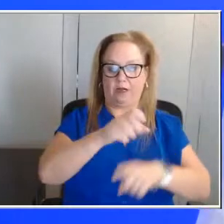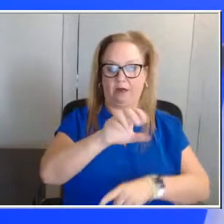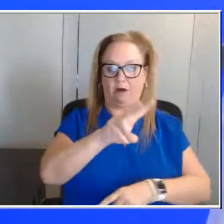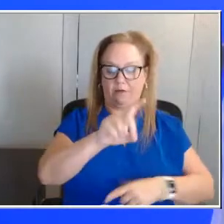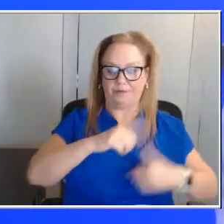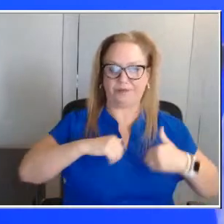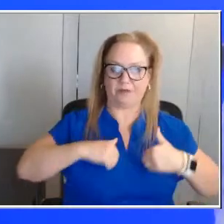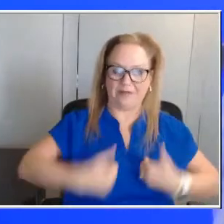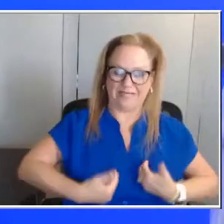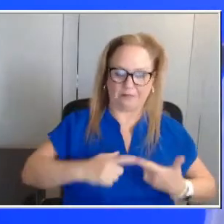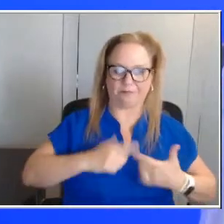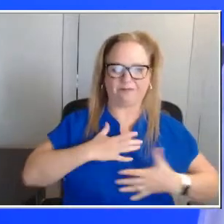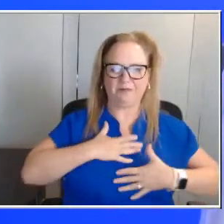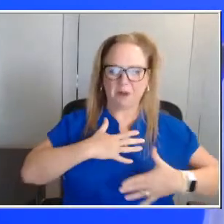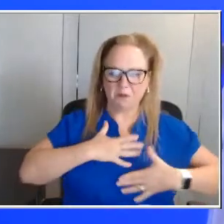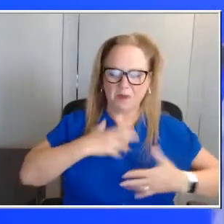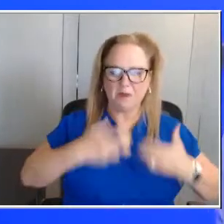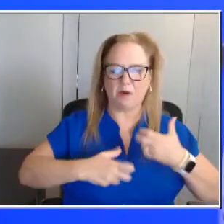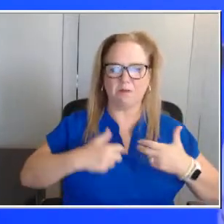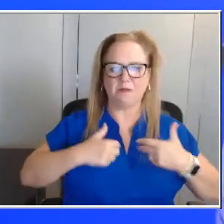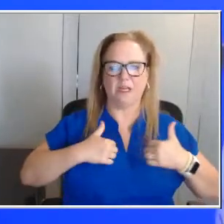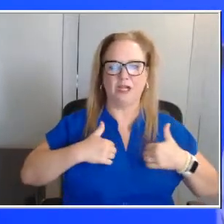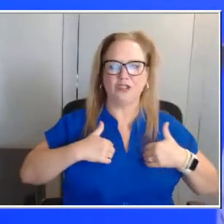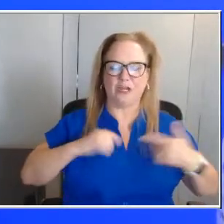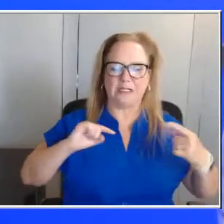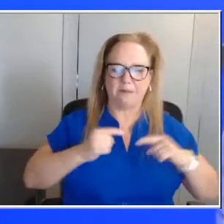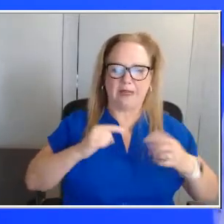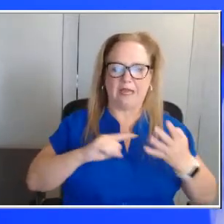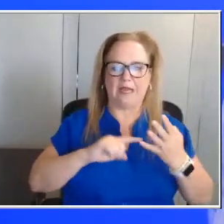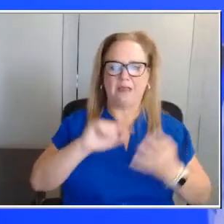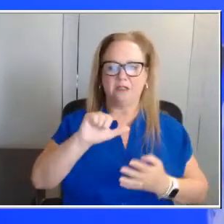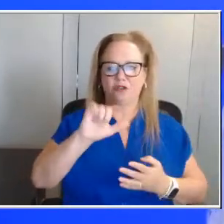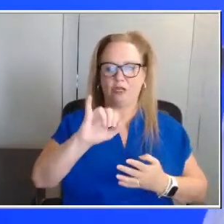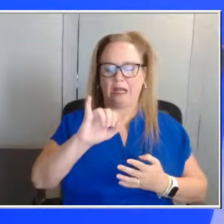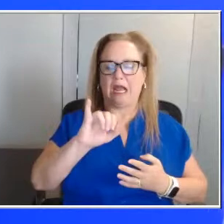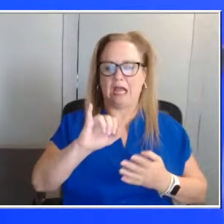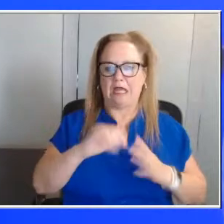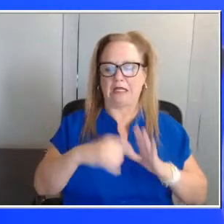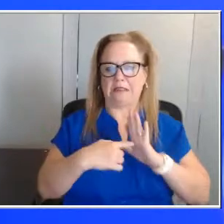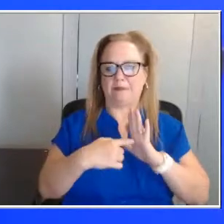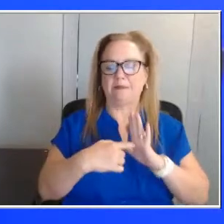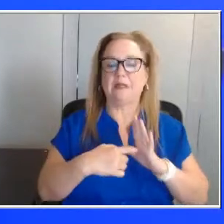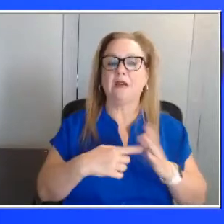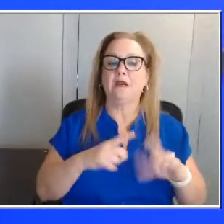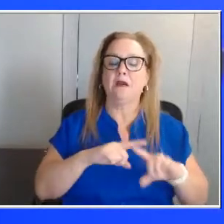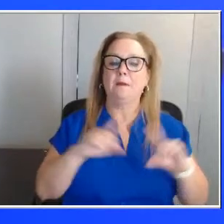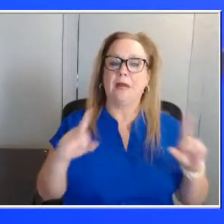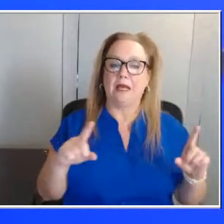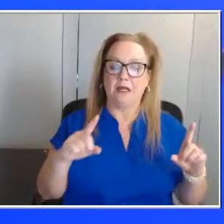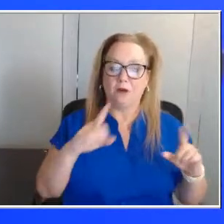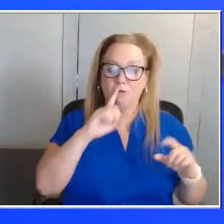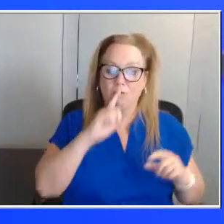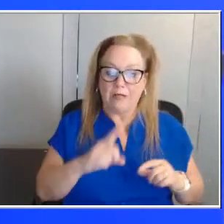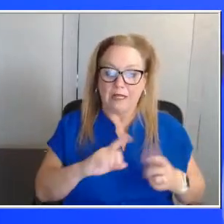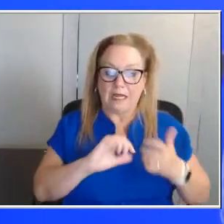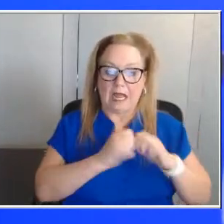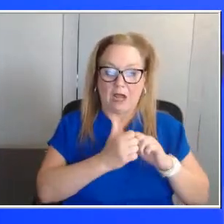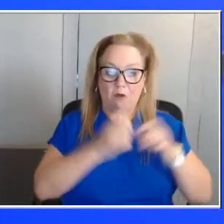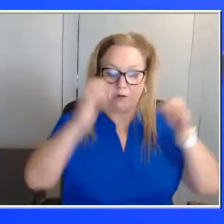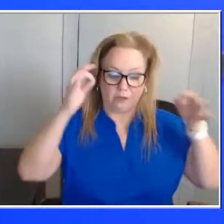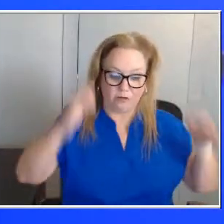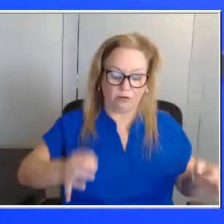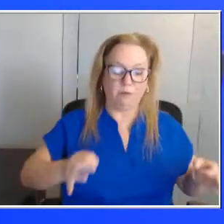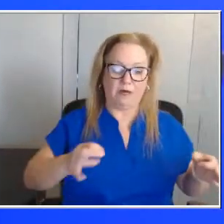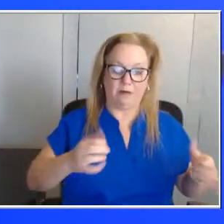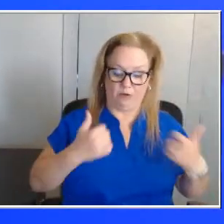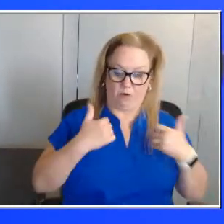breath, chest pain, a lot of GI symptoms, which Dr. Jackson will talk about. But so I think really how we determine if someone has this, if